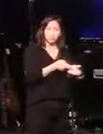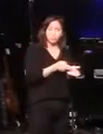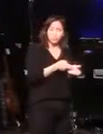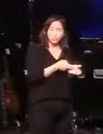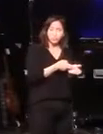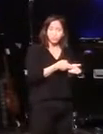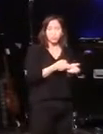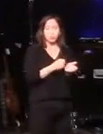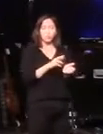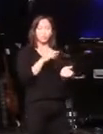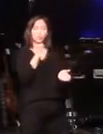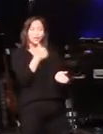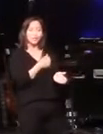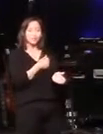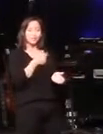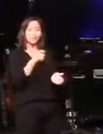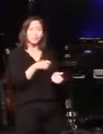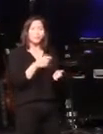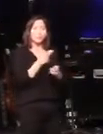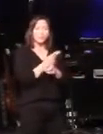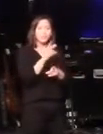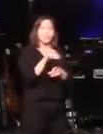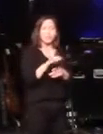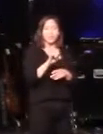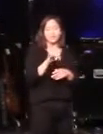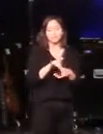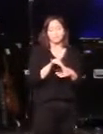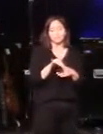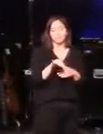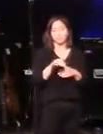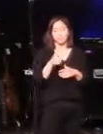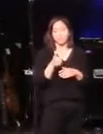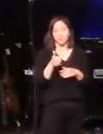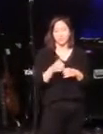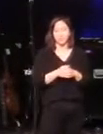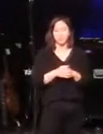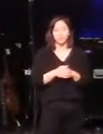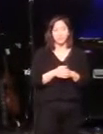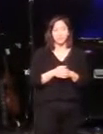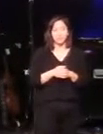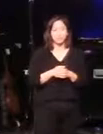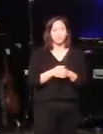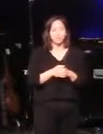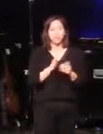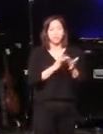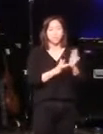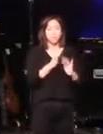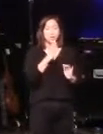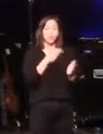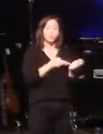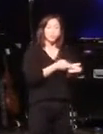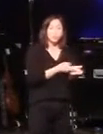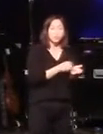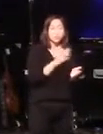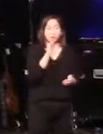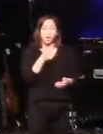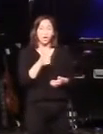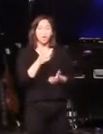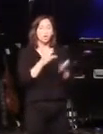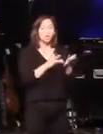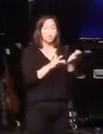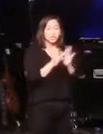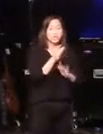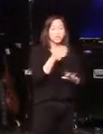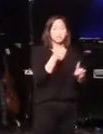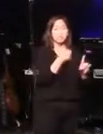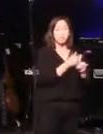And look, this is a learned process. Either what he is saying is true or it's not. Either he is lying to you, or he's giving